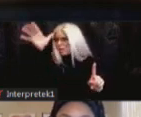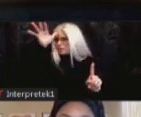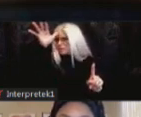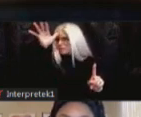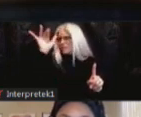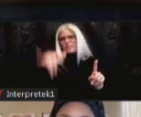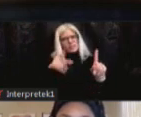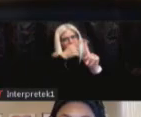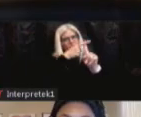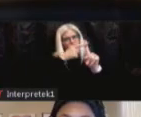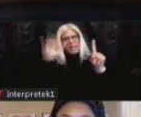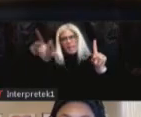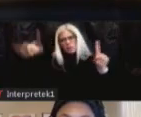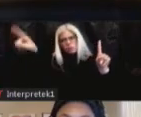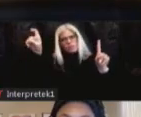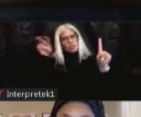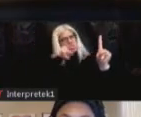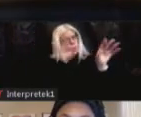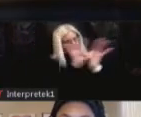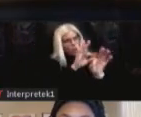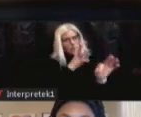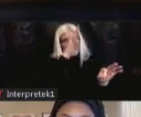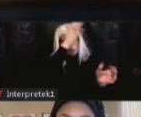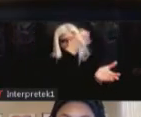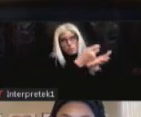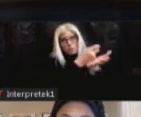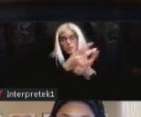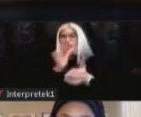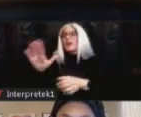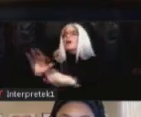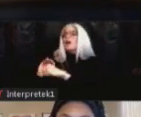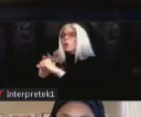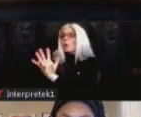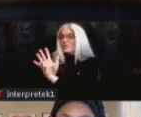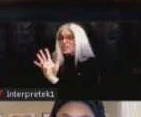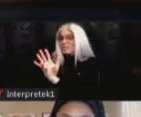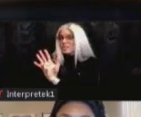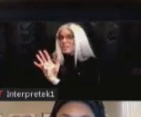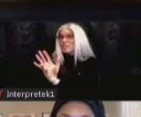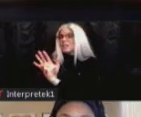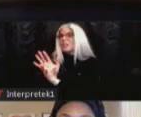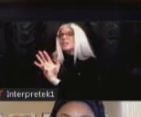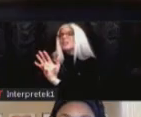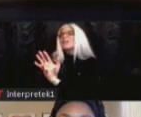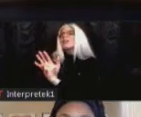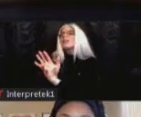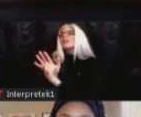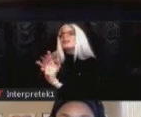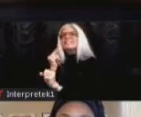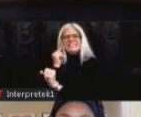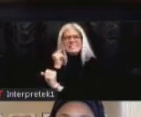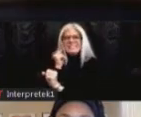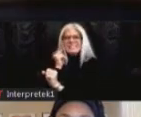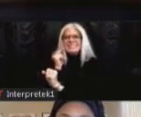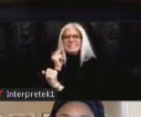done. This COVID-19 kicked them in the legs and slowed down